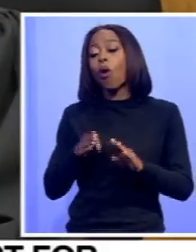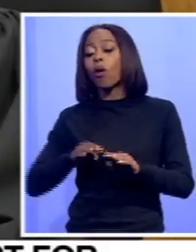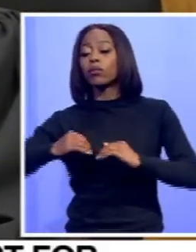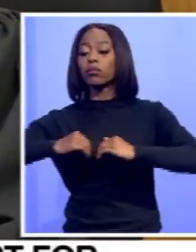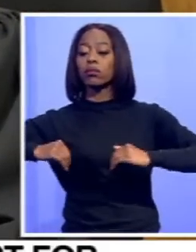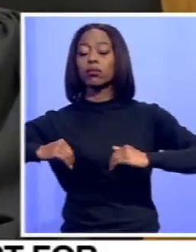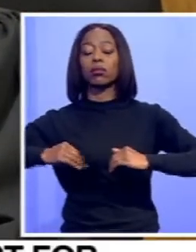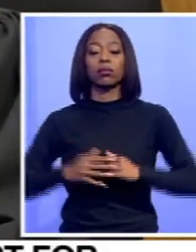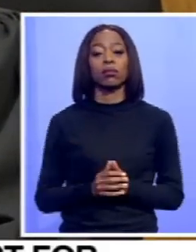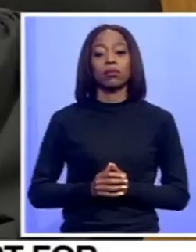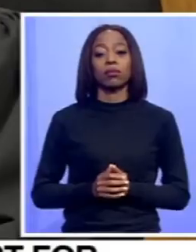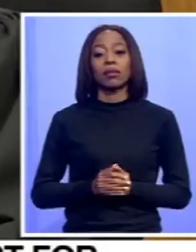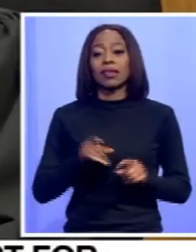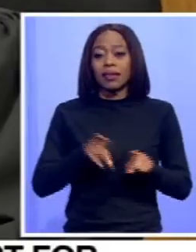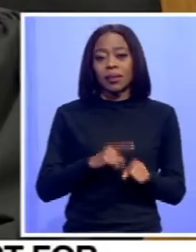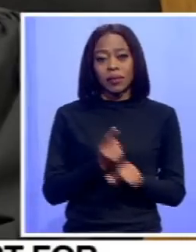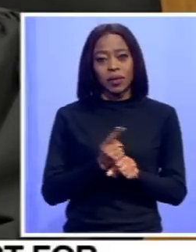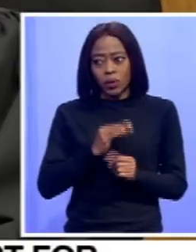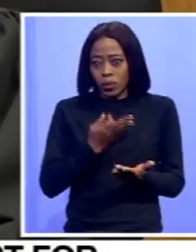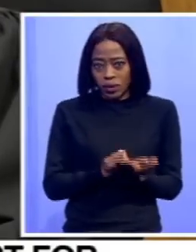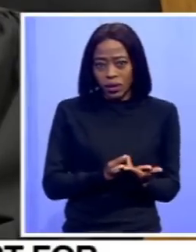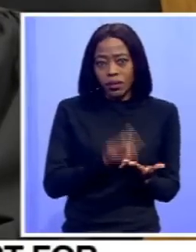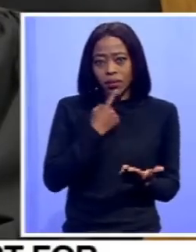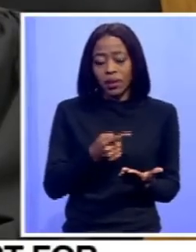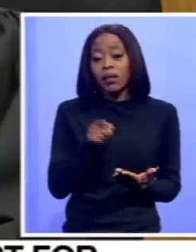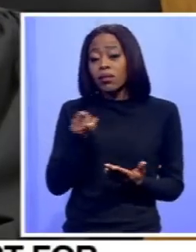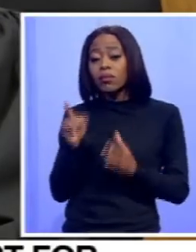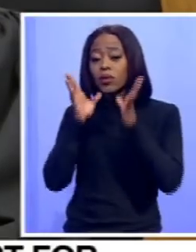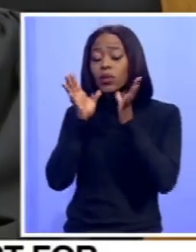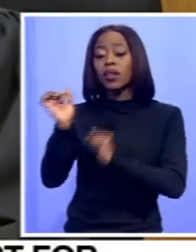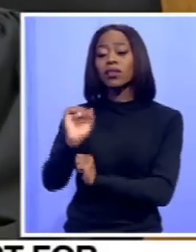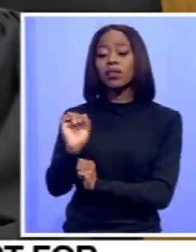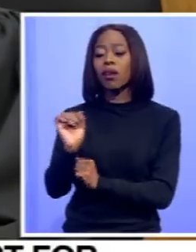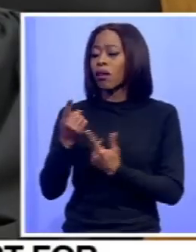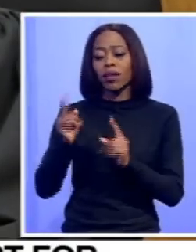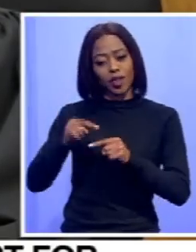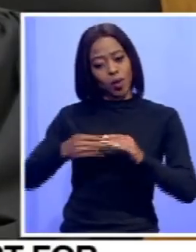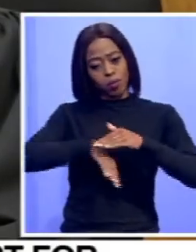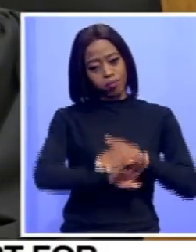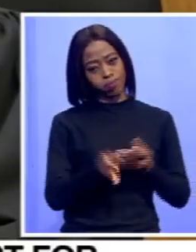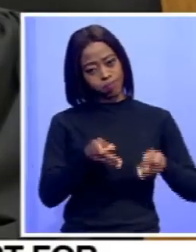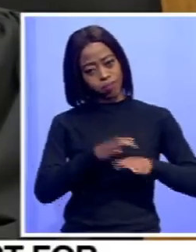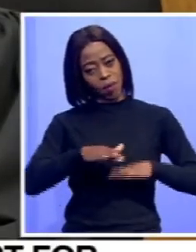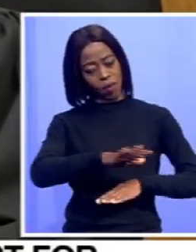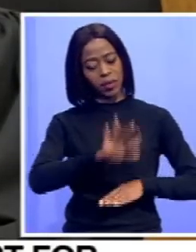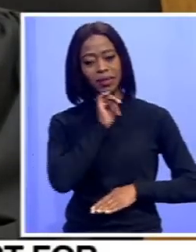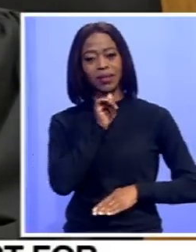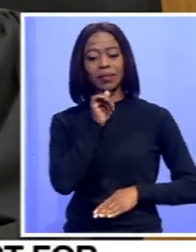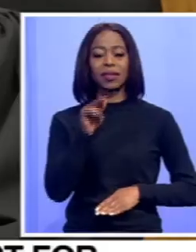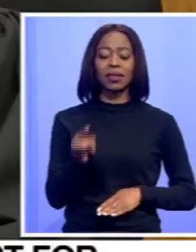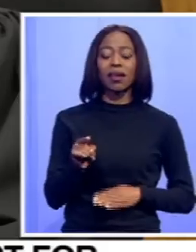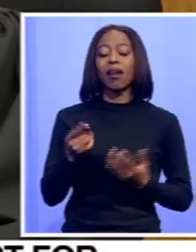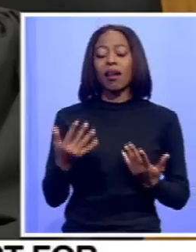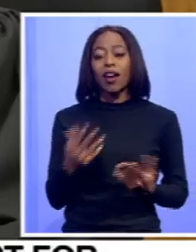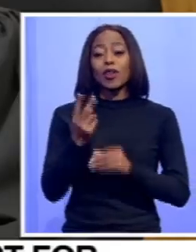Sub 63. In fact, he had never established as a fact that the accused vehicle had not been entitled to enter the cemetery, despite the lapse of more than